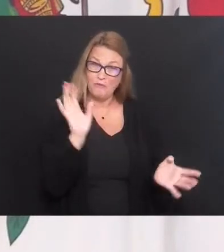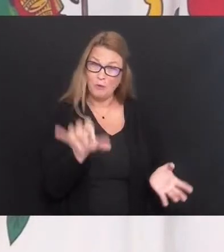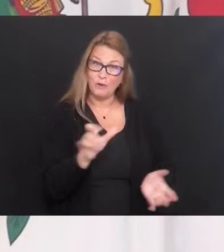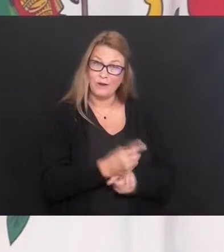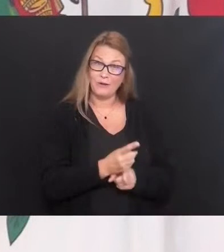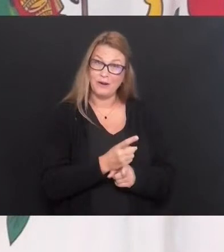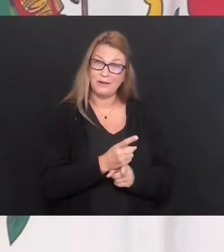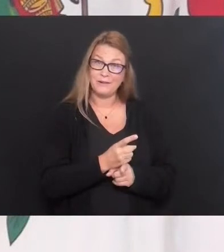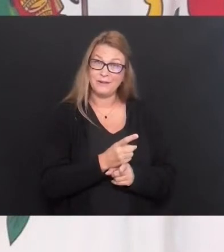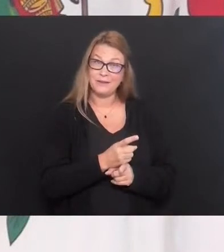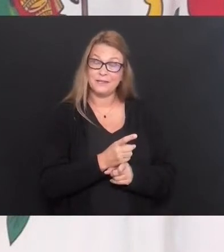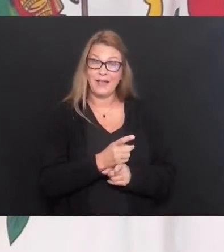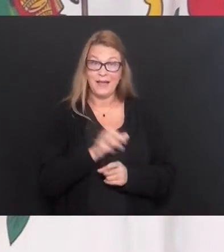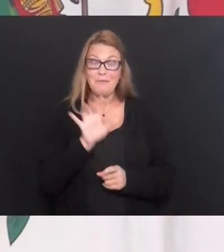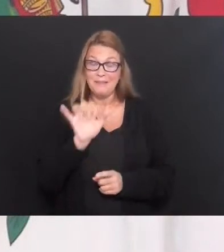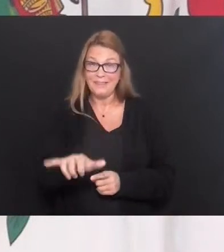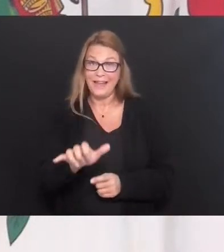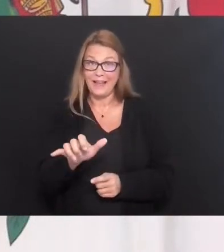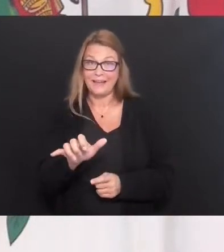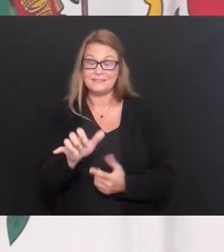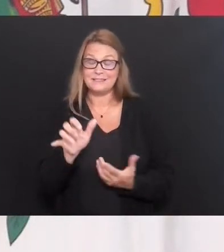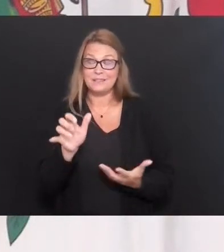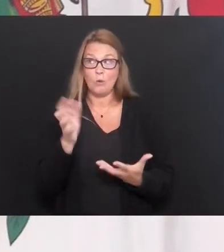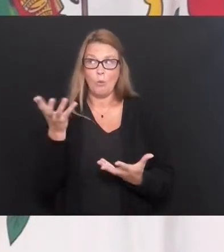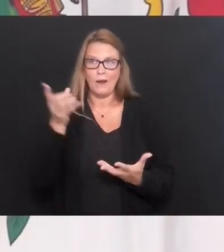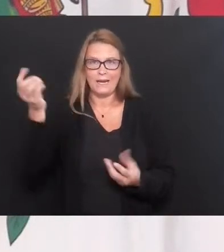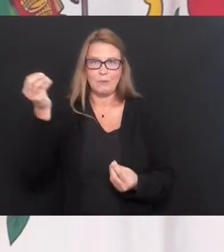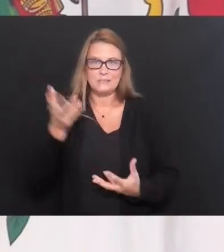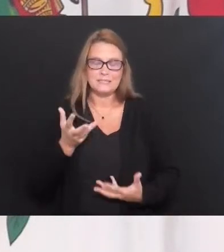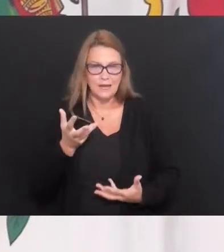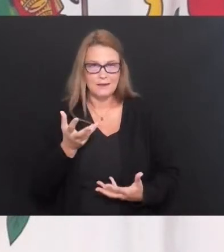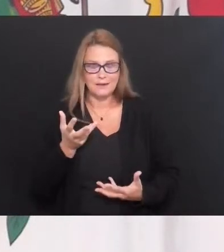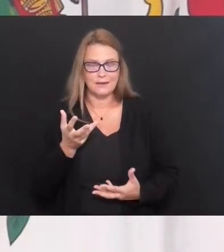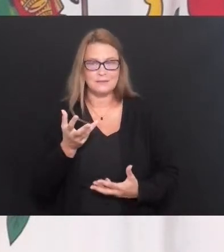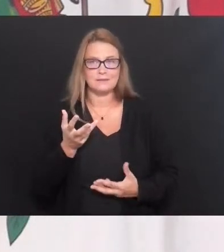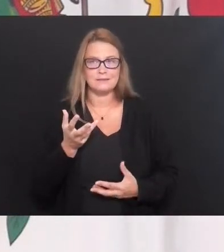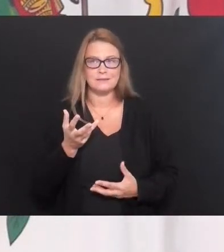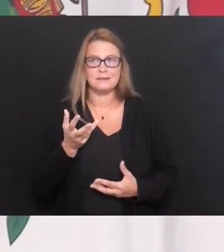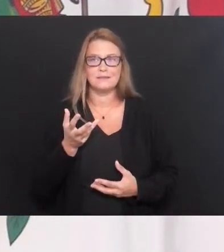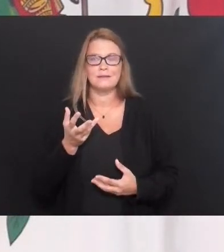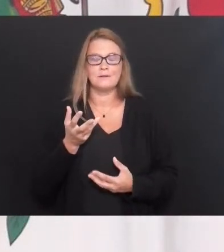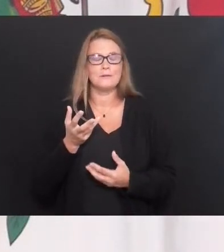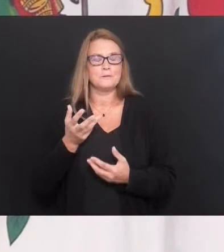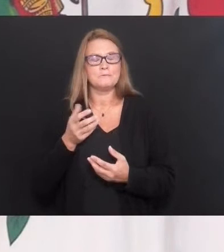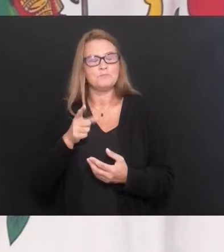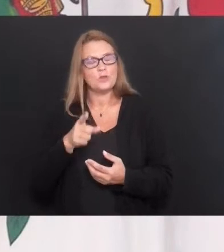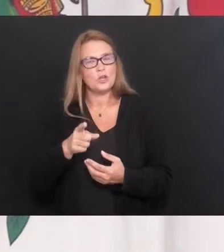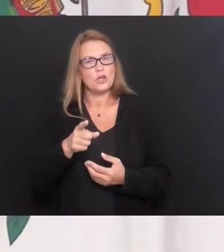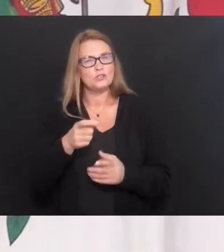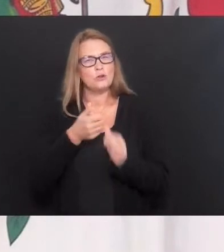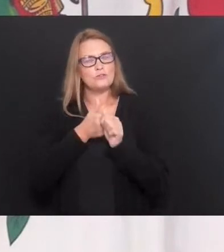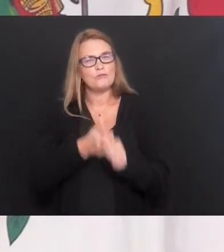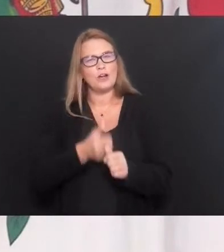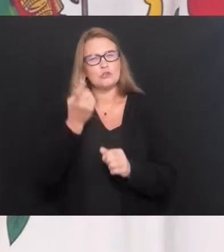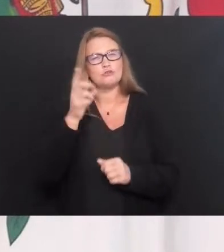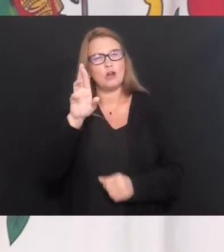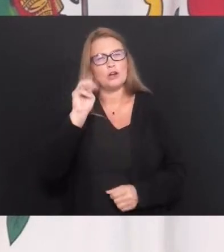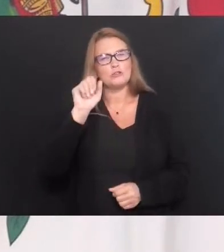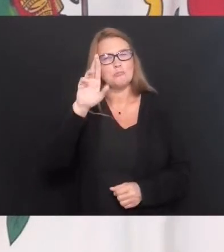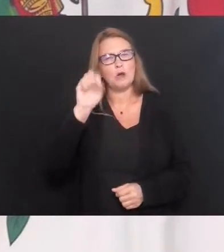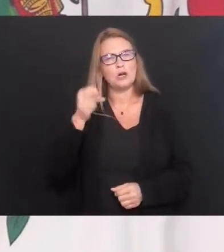is. That's what it is, and we just go on about our business and everything. And if you'll listen to Dr. Marsh, he just